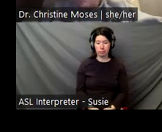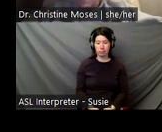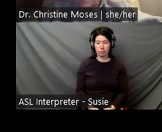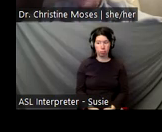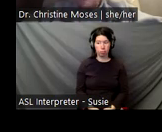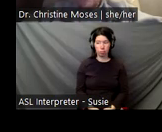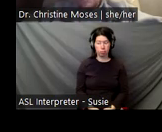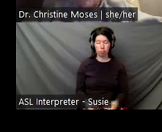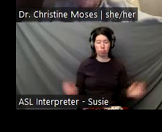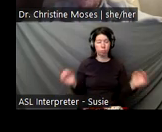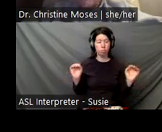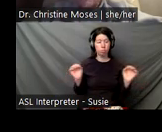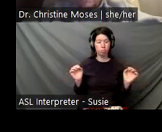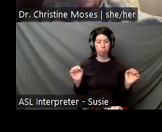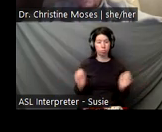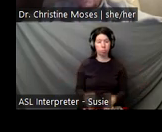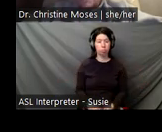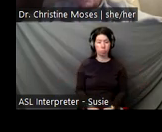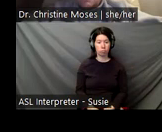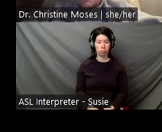Not hearing any.